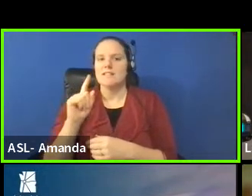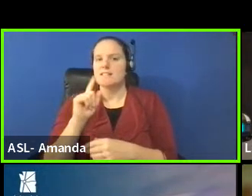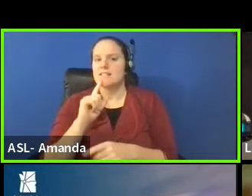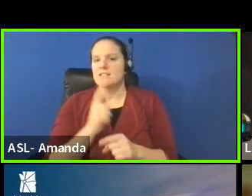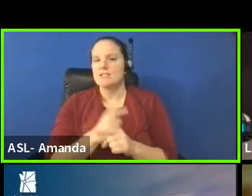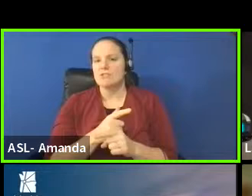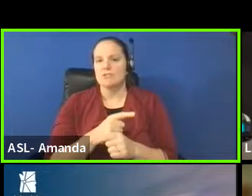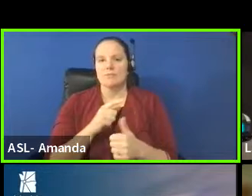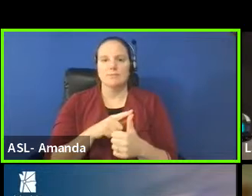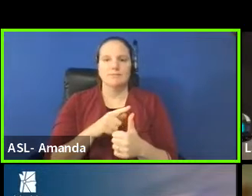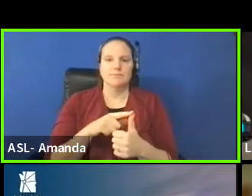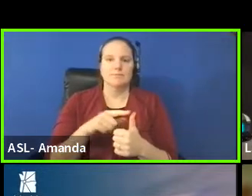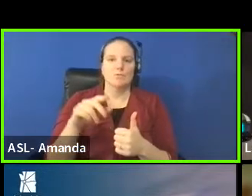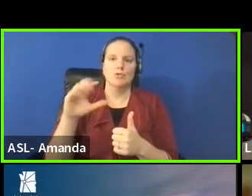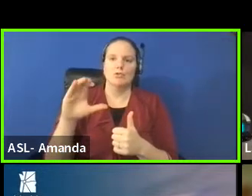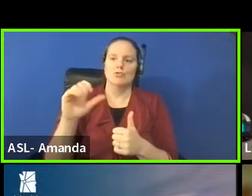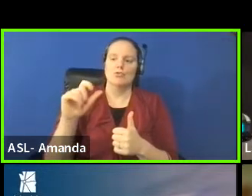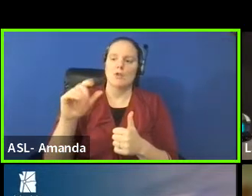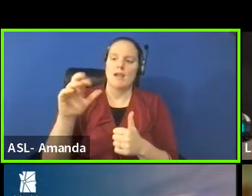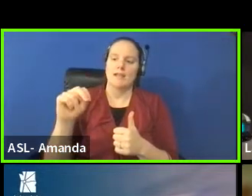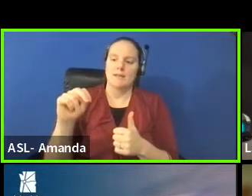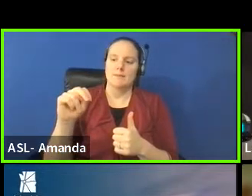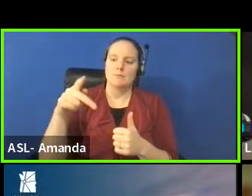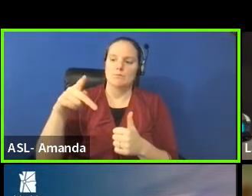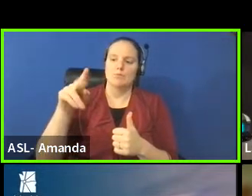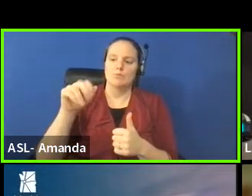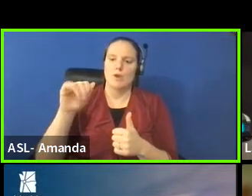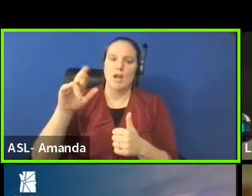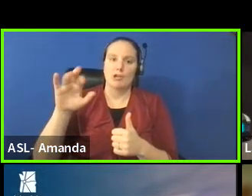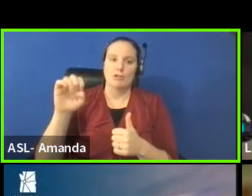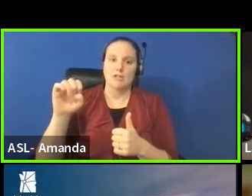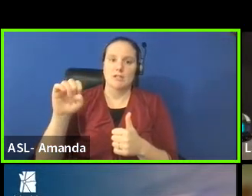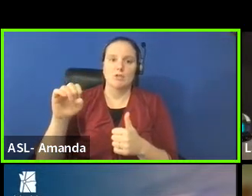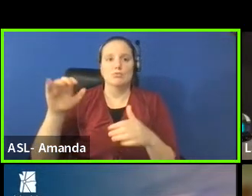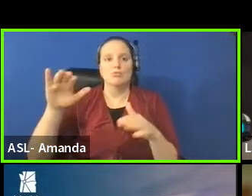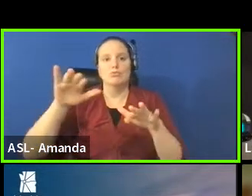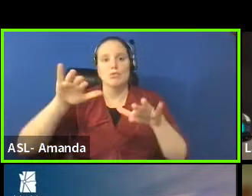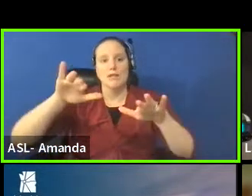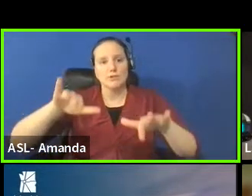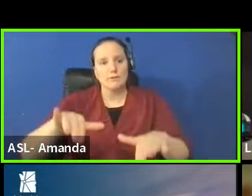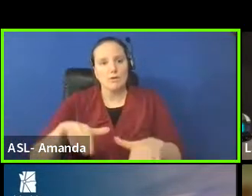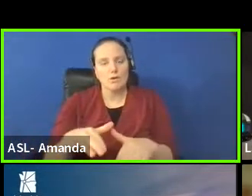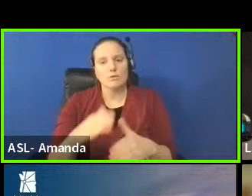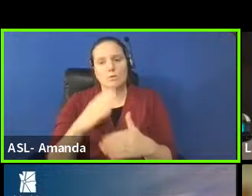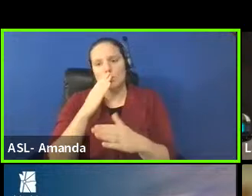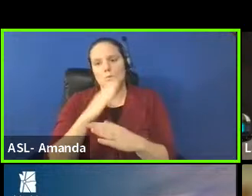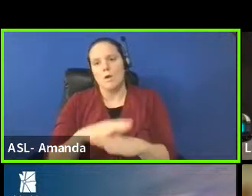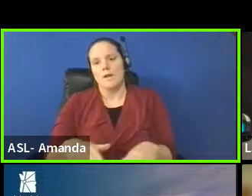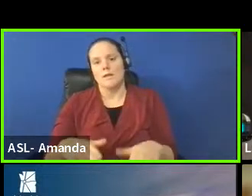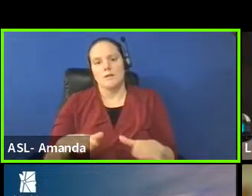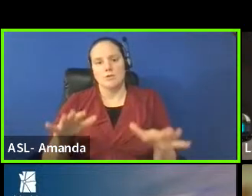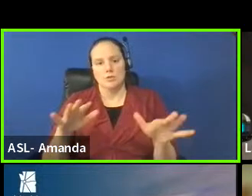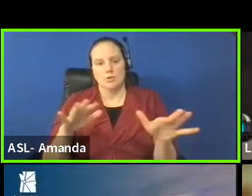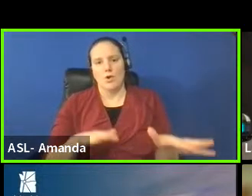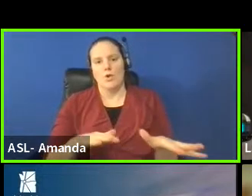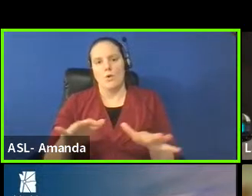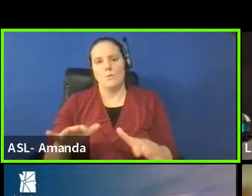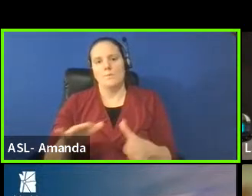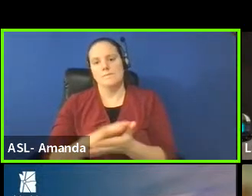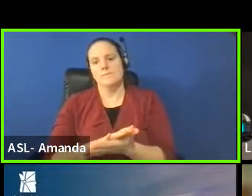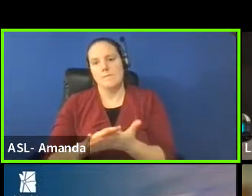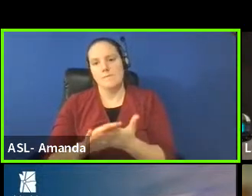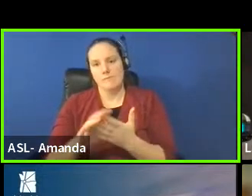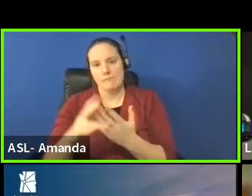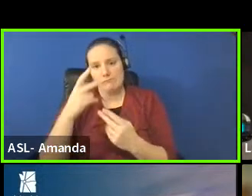Crane Prairie Reservoir, those always seem very quiet and calm, and you get a nice view